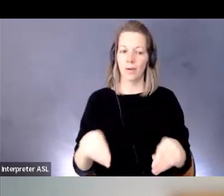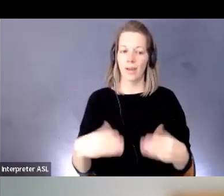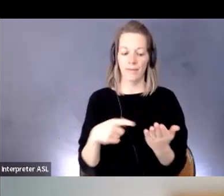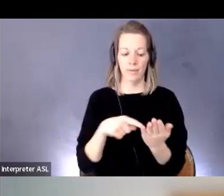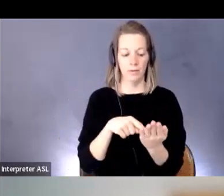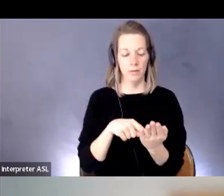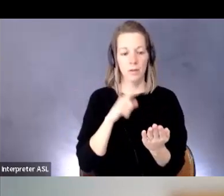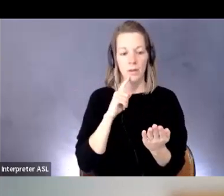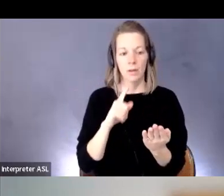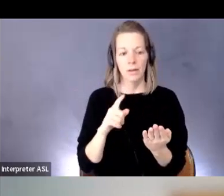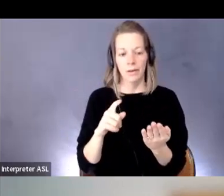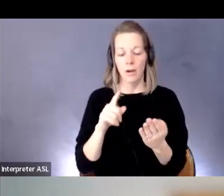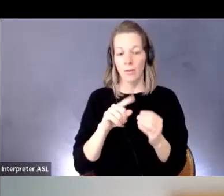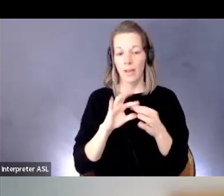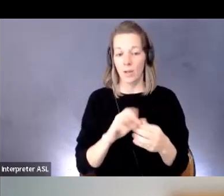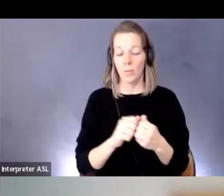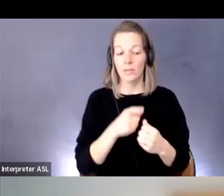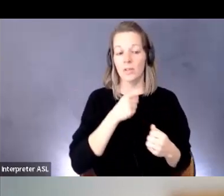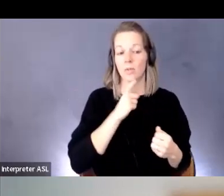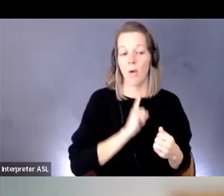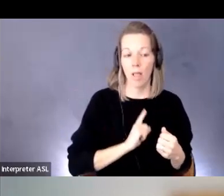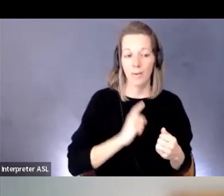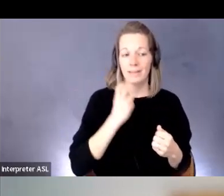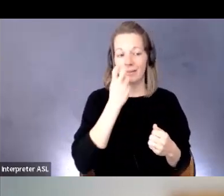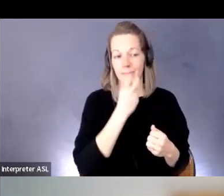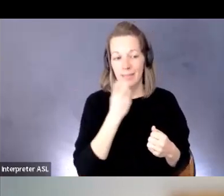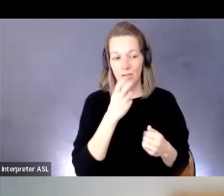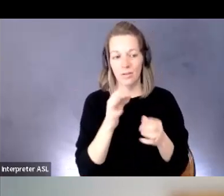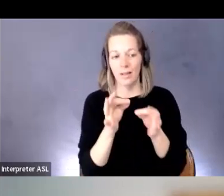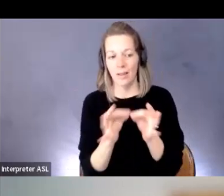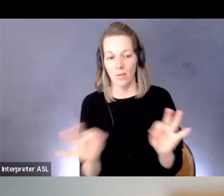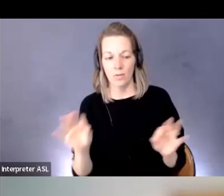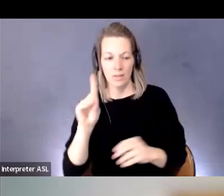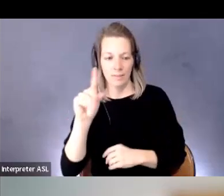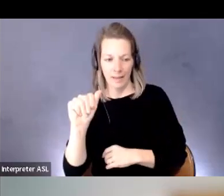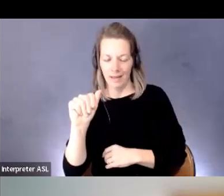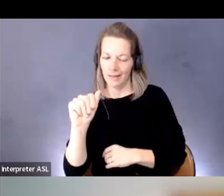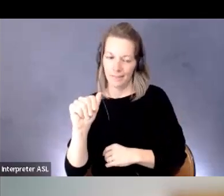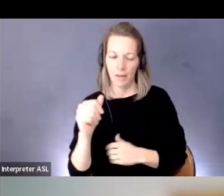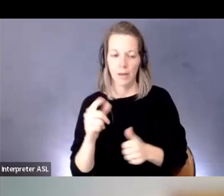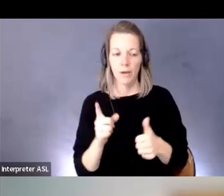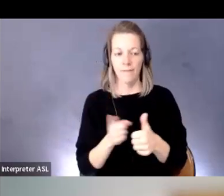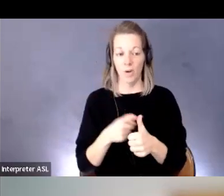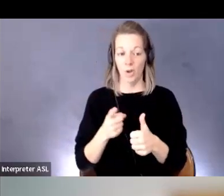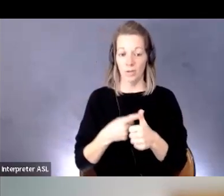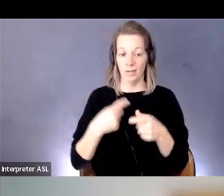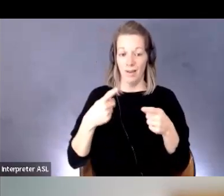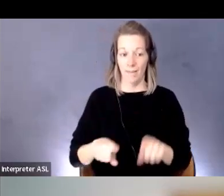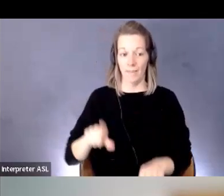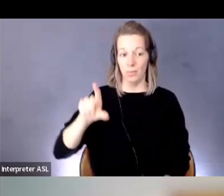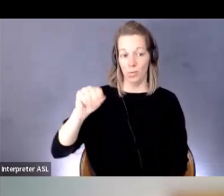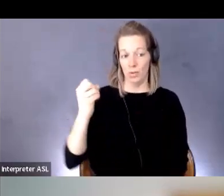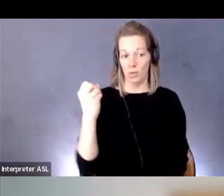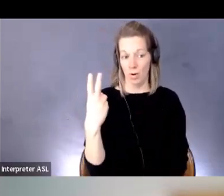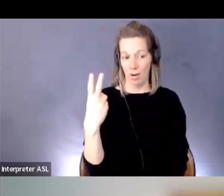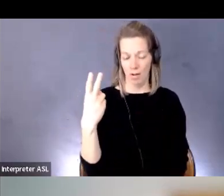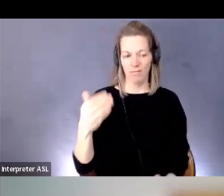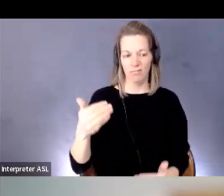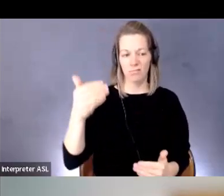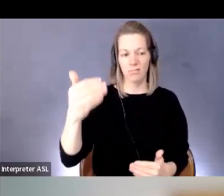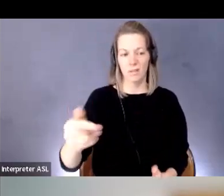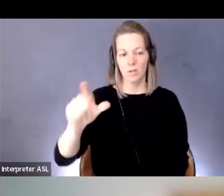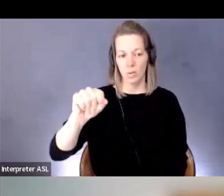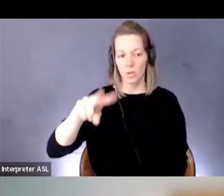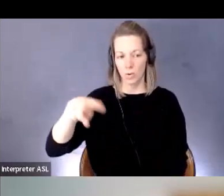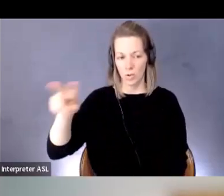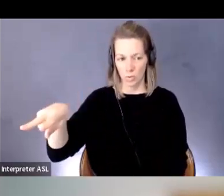on voice, swallowing, speech, and language disabilities. It was first done in 2012, and again in 2022,